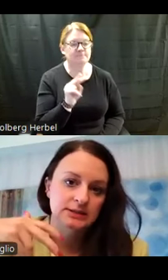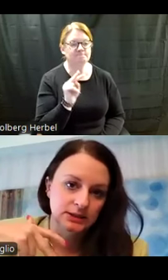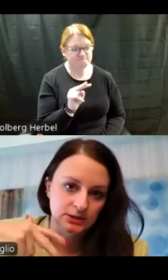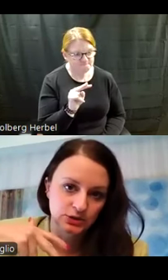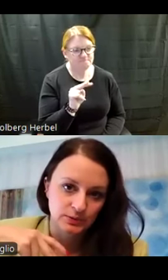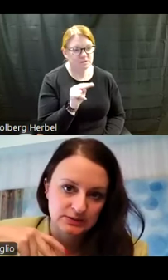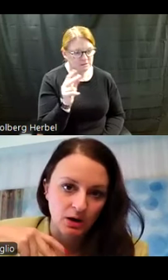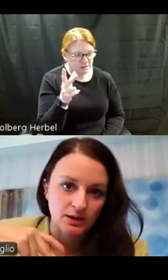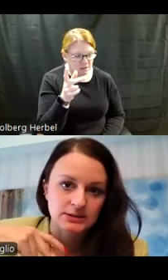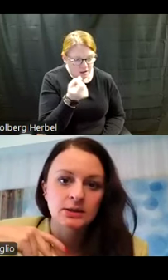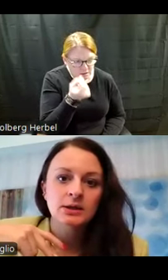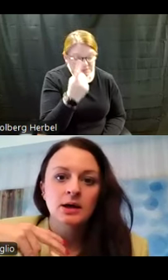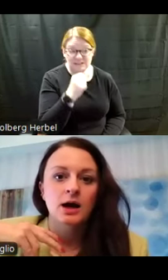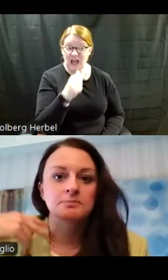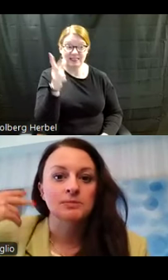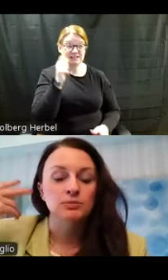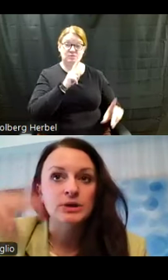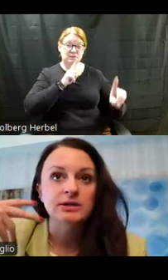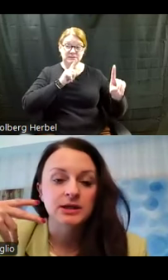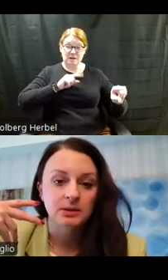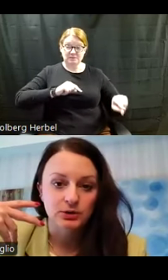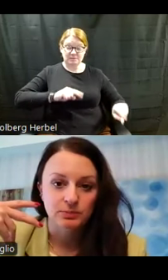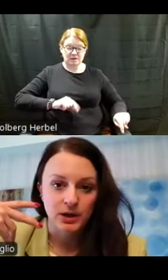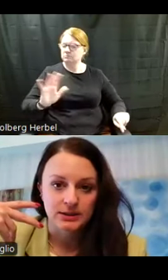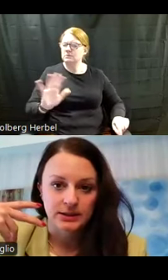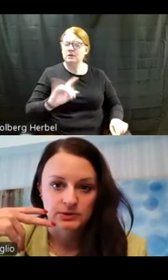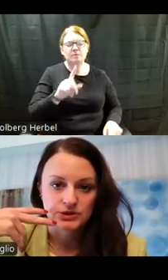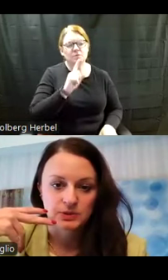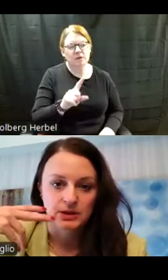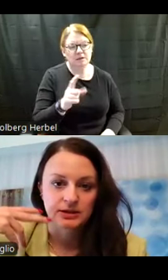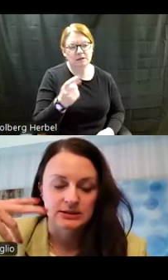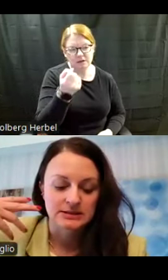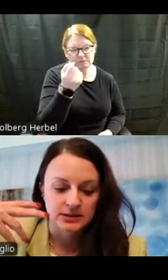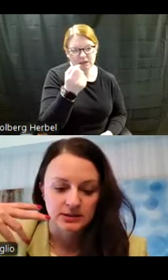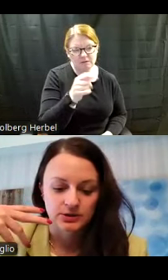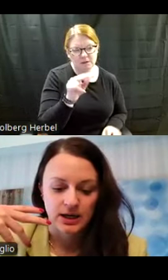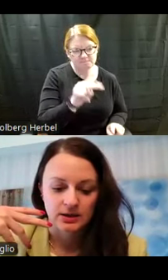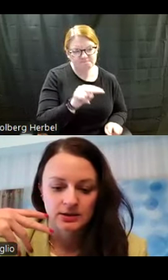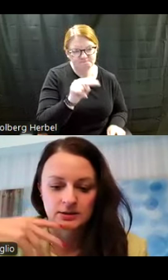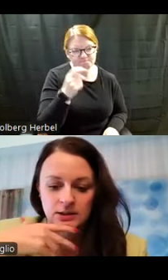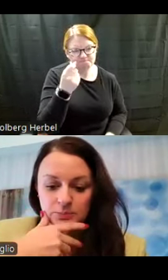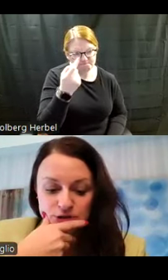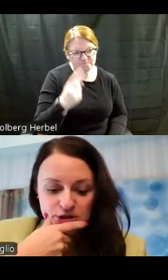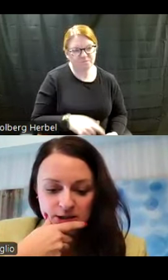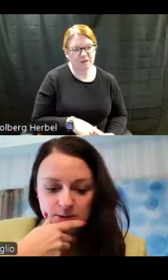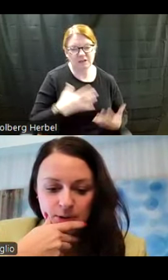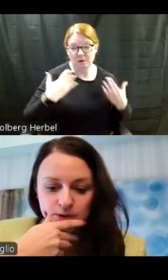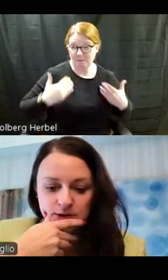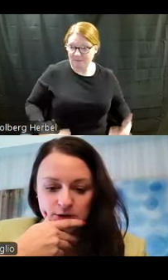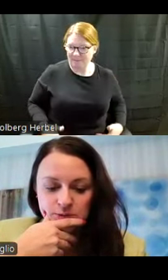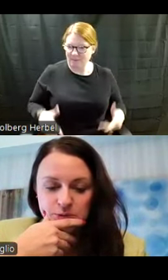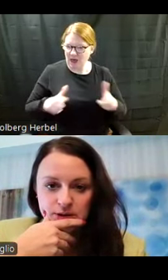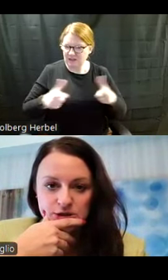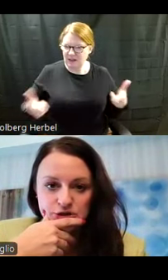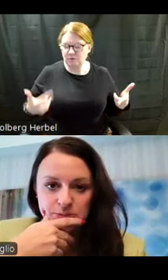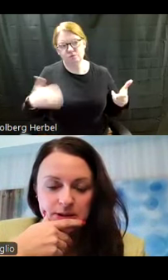not listening to respond, really thinking about your body language as well. I think this is an appreciated component